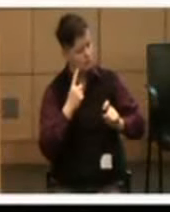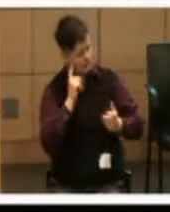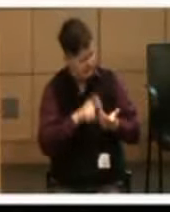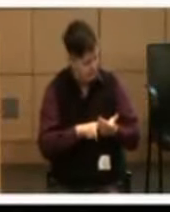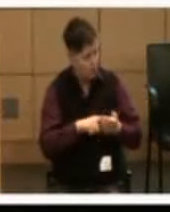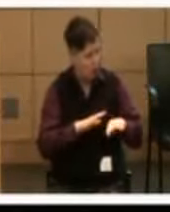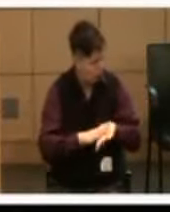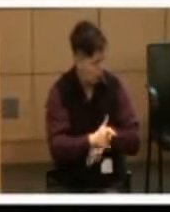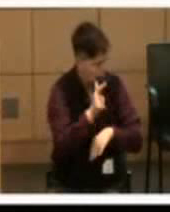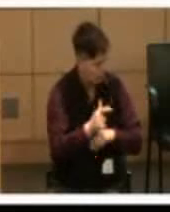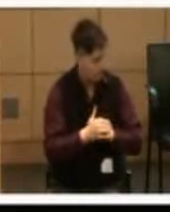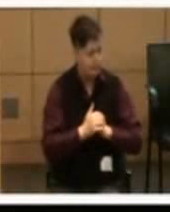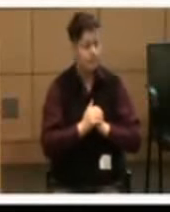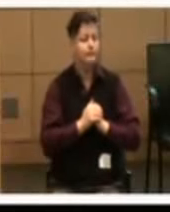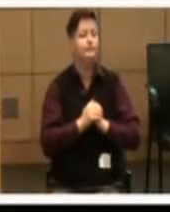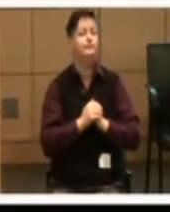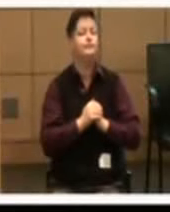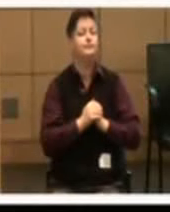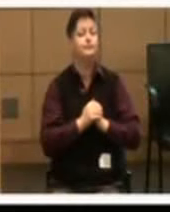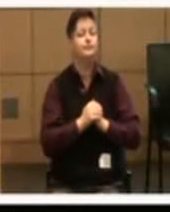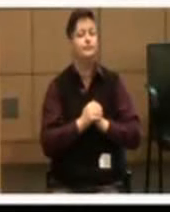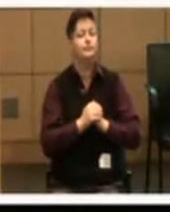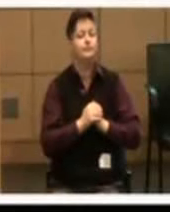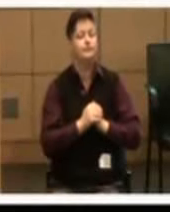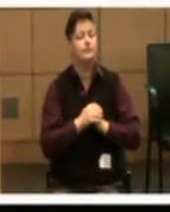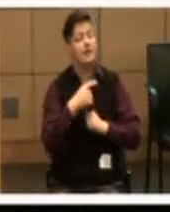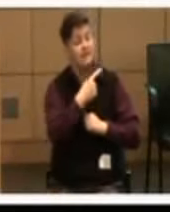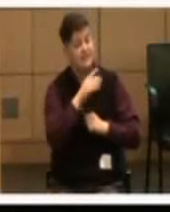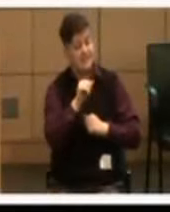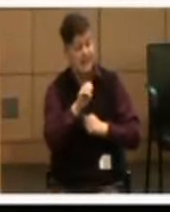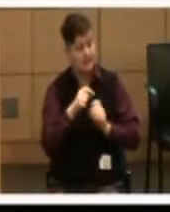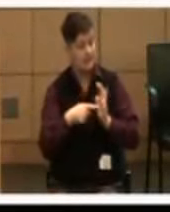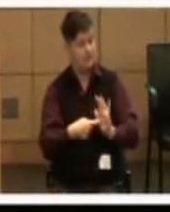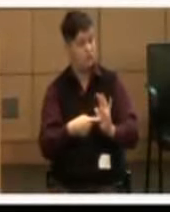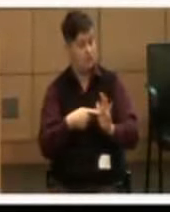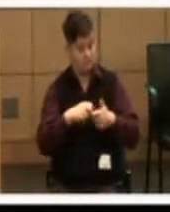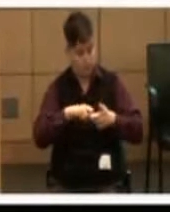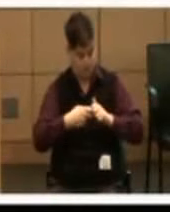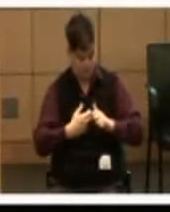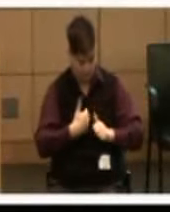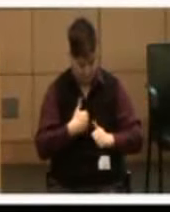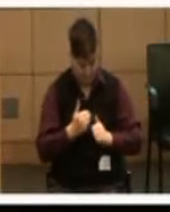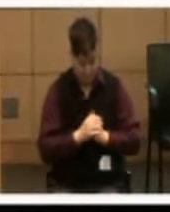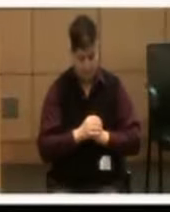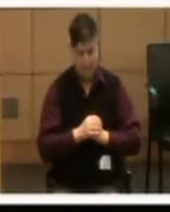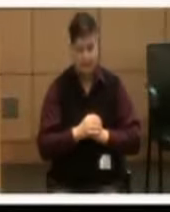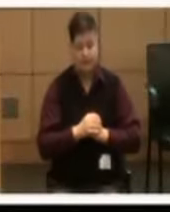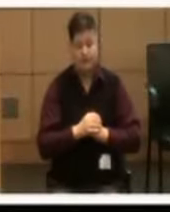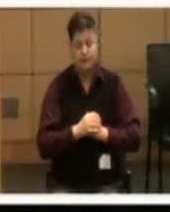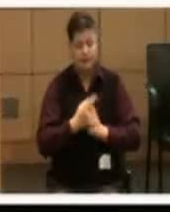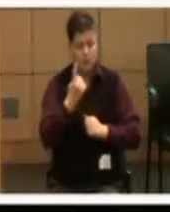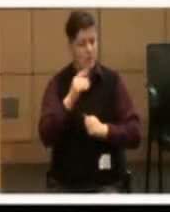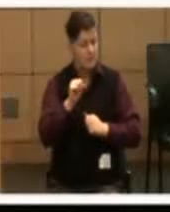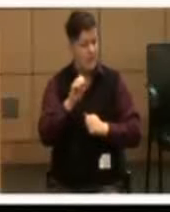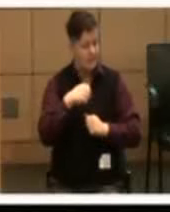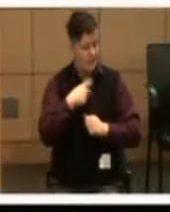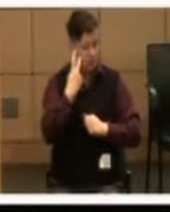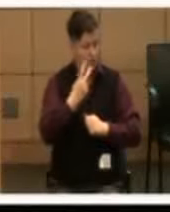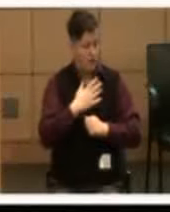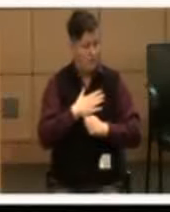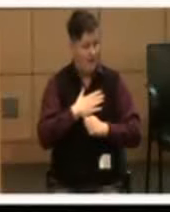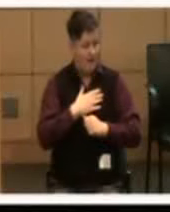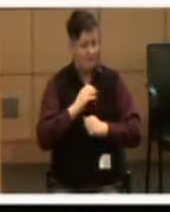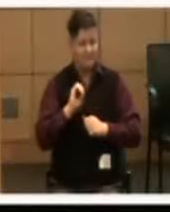So this is a case that illustrates a problem that we have. So this is a case that I saw in my